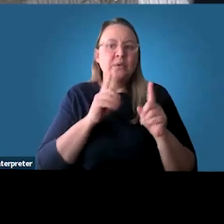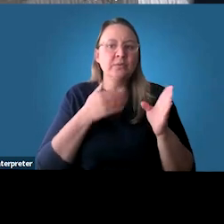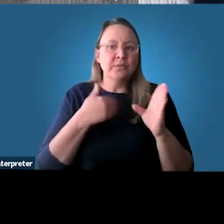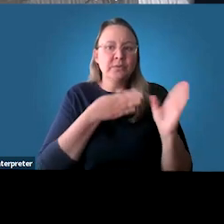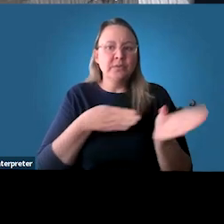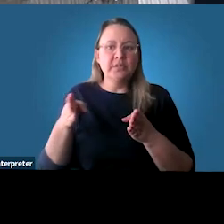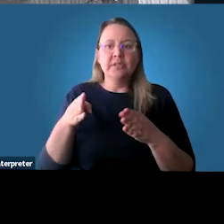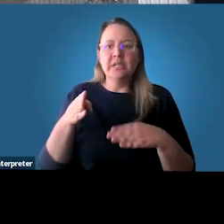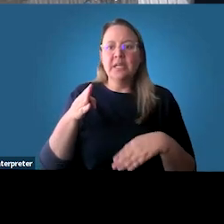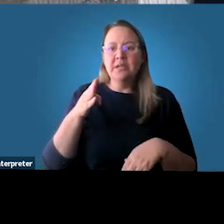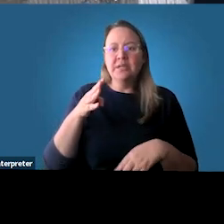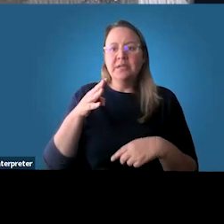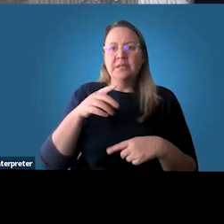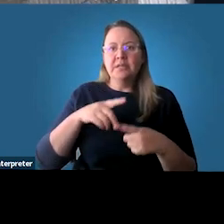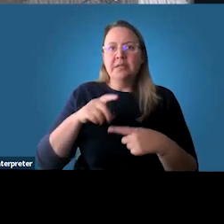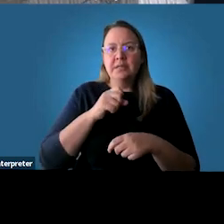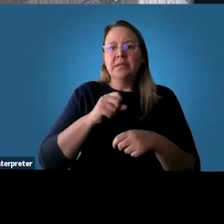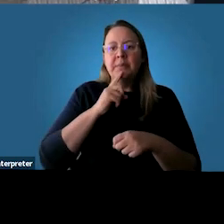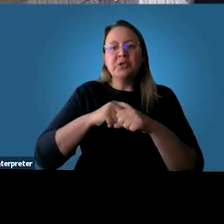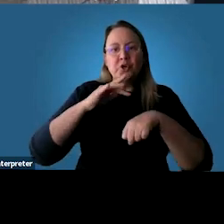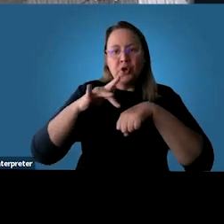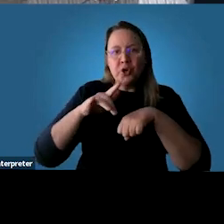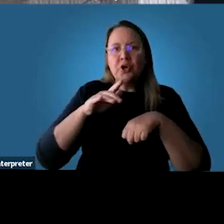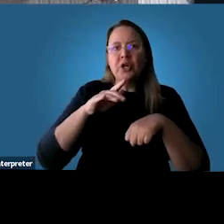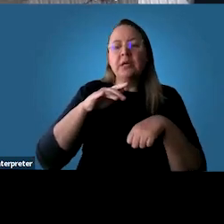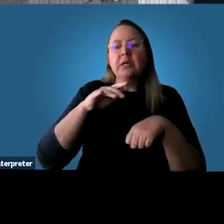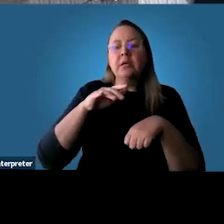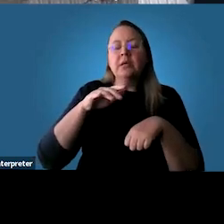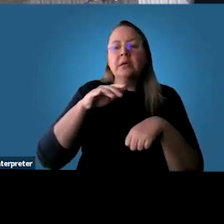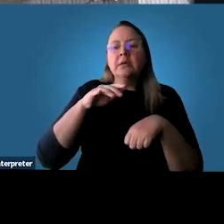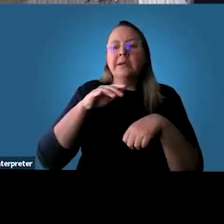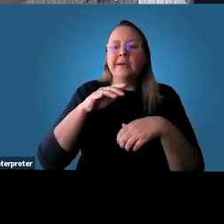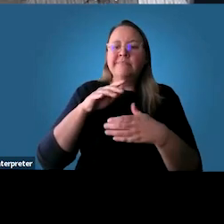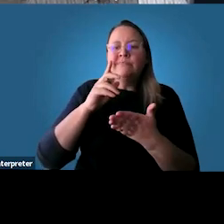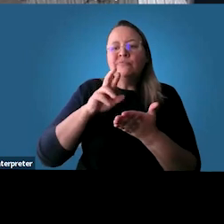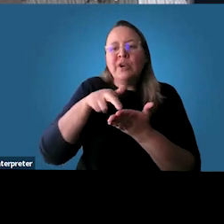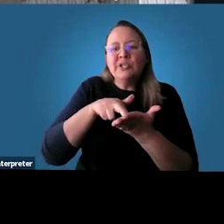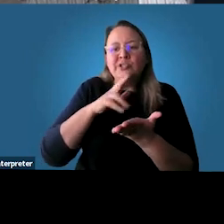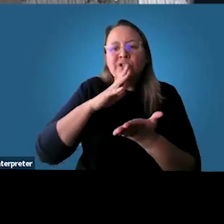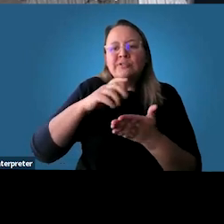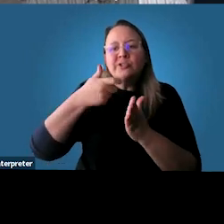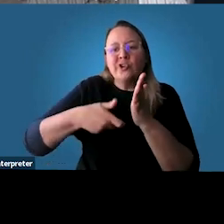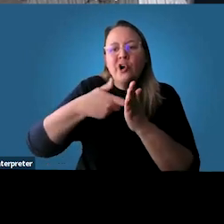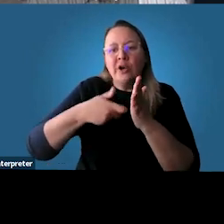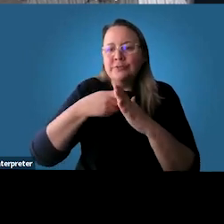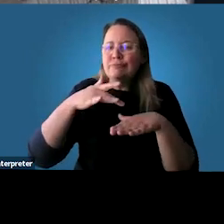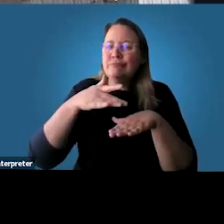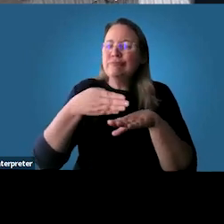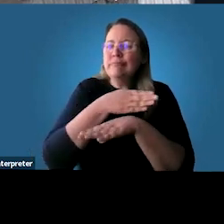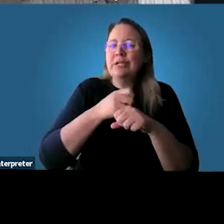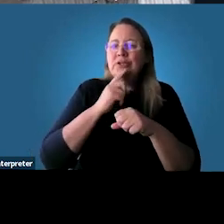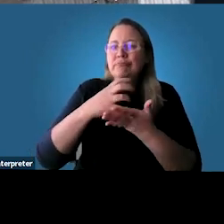planned. But make sure you sign up early. Our early bird rate is now over, but we still have some open seats. So make sure you get in before they're